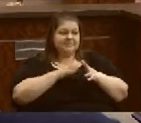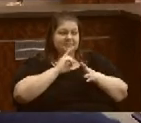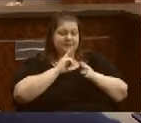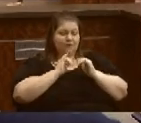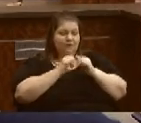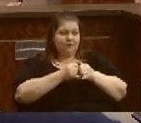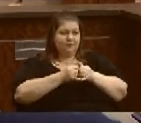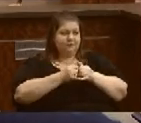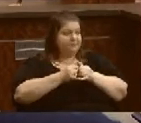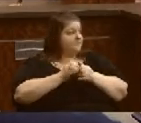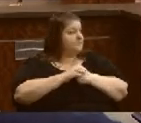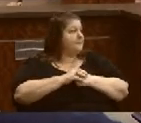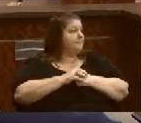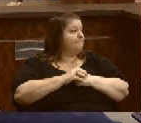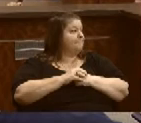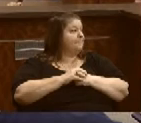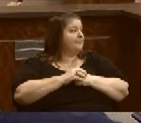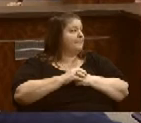Fraternal Lodge,